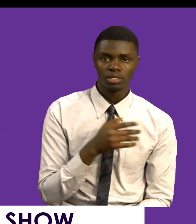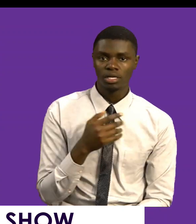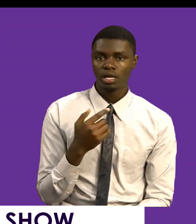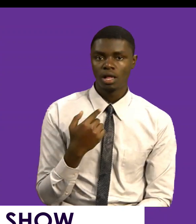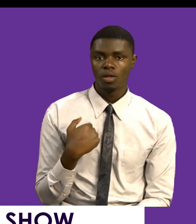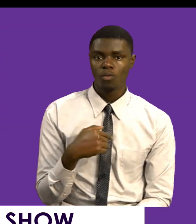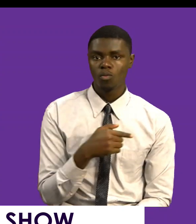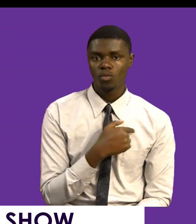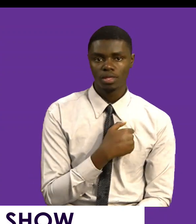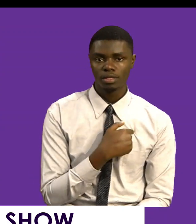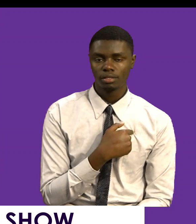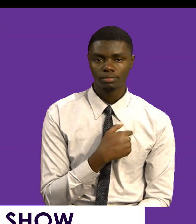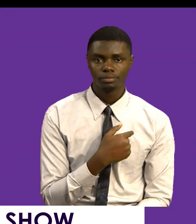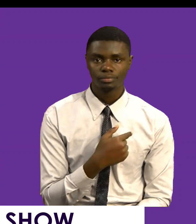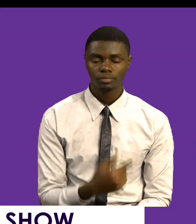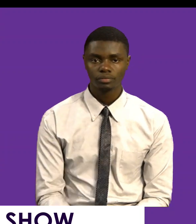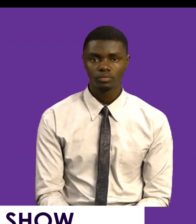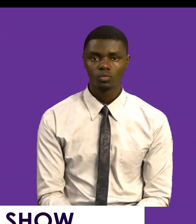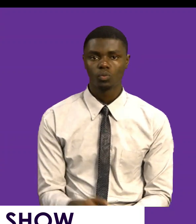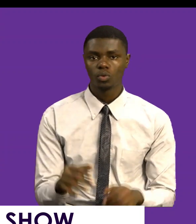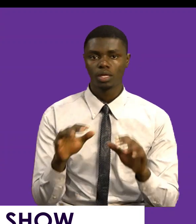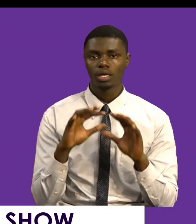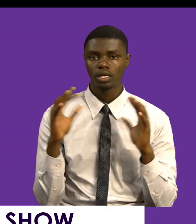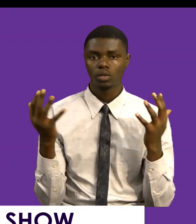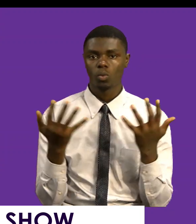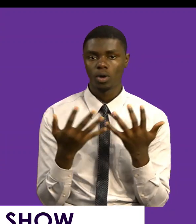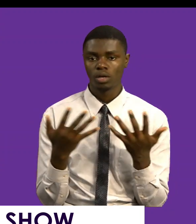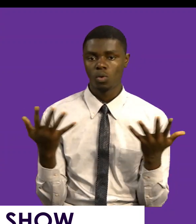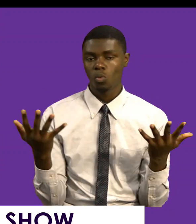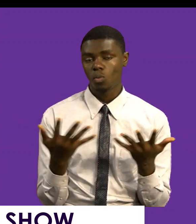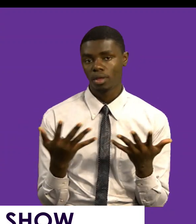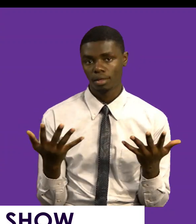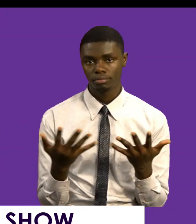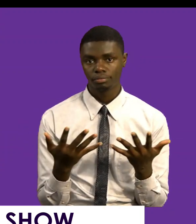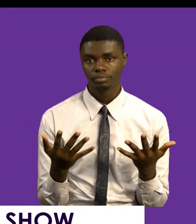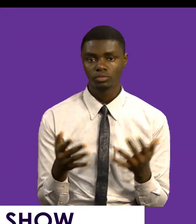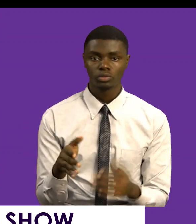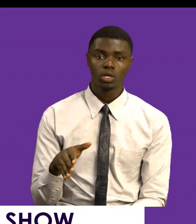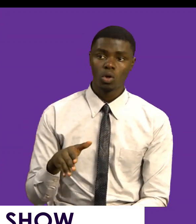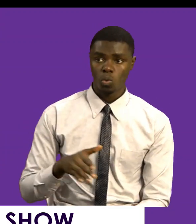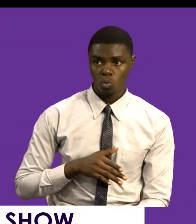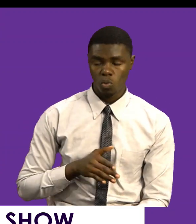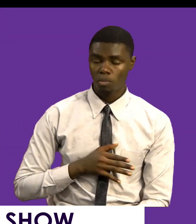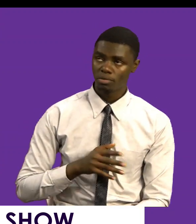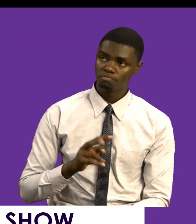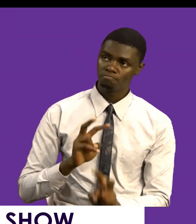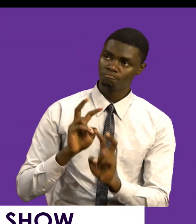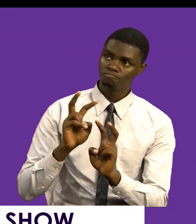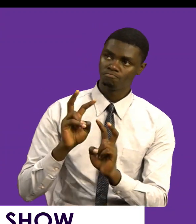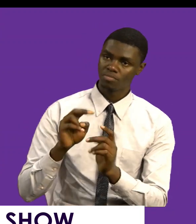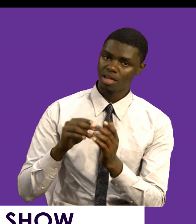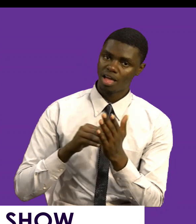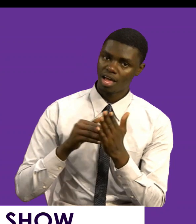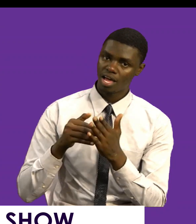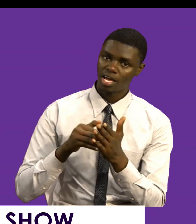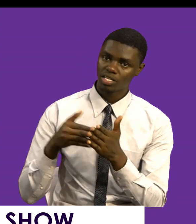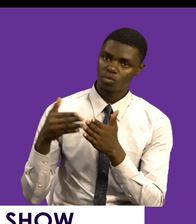We are in a world where probably the woman is looked at as a weaker